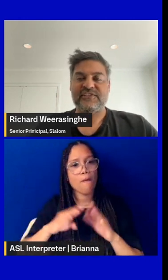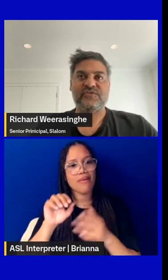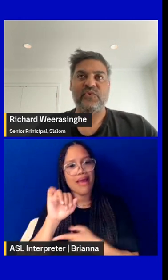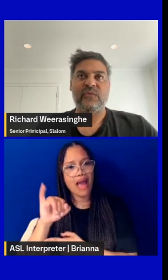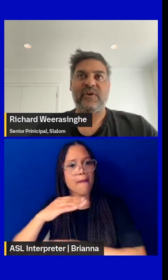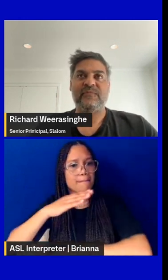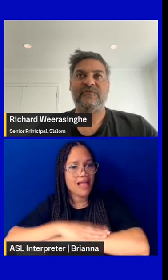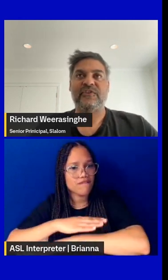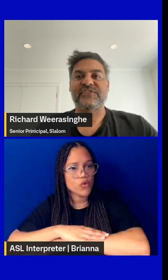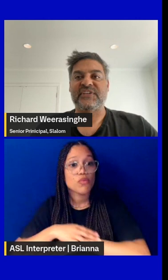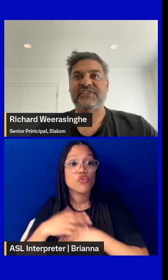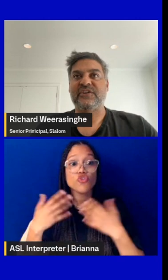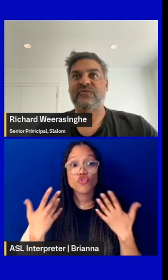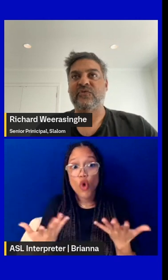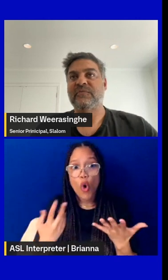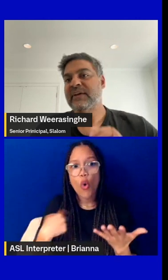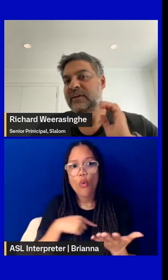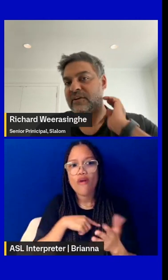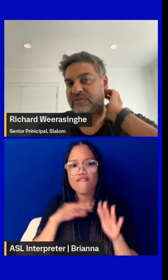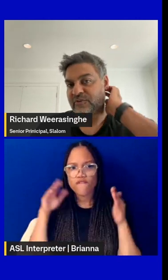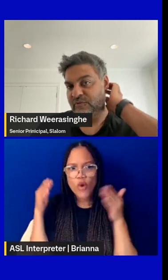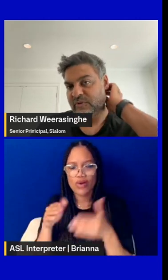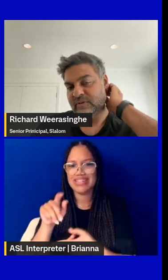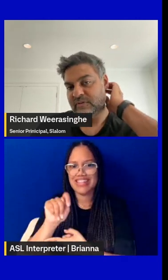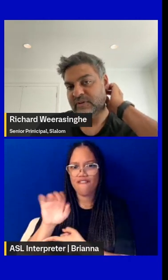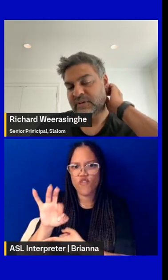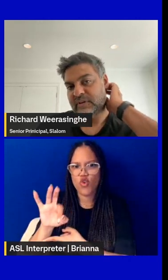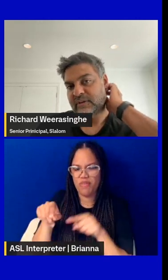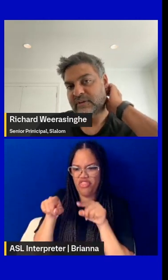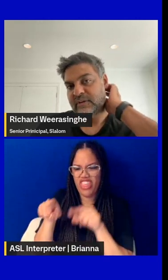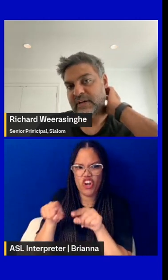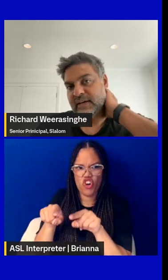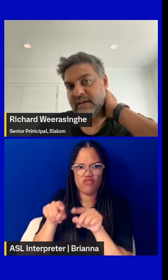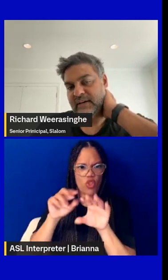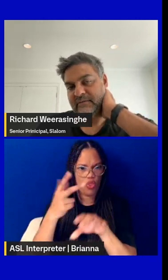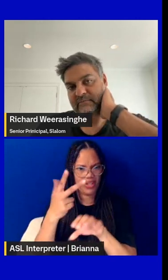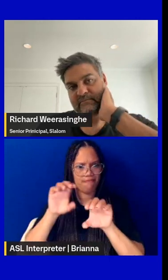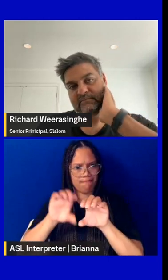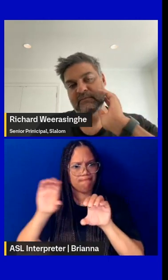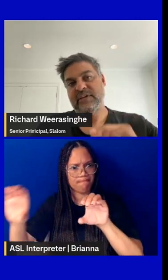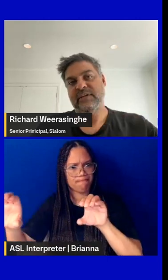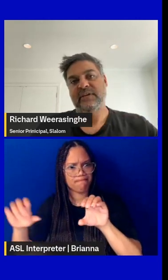So this is where we're focusing Terraform to